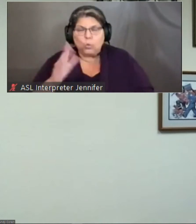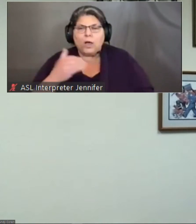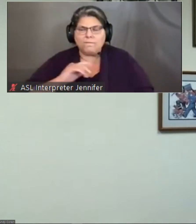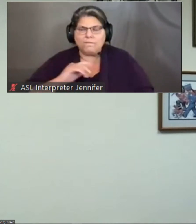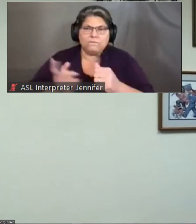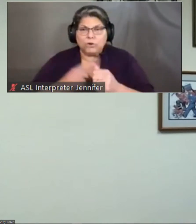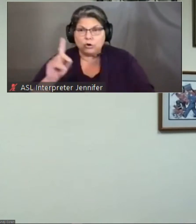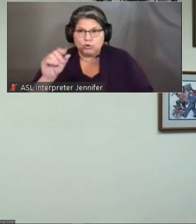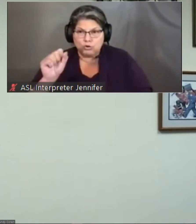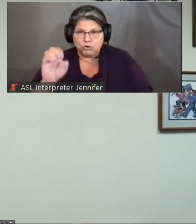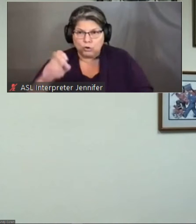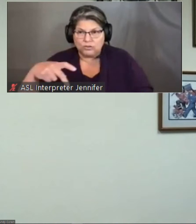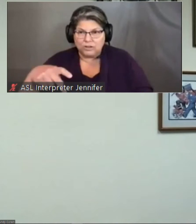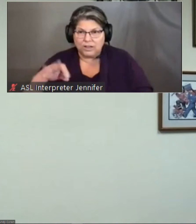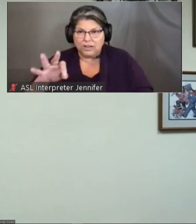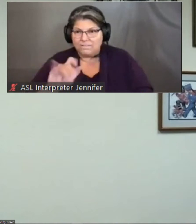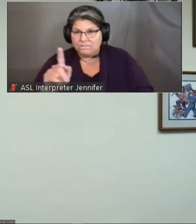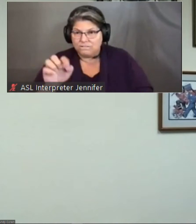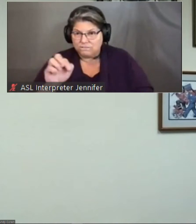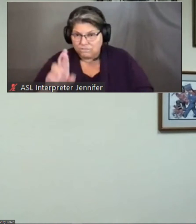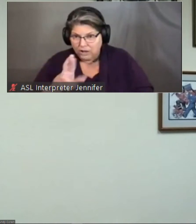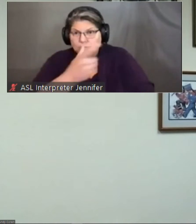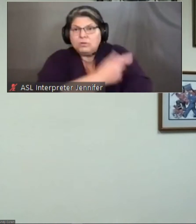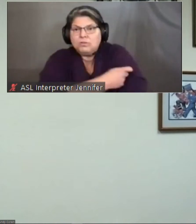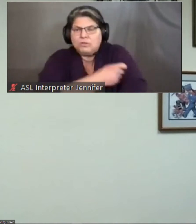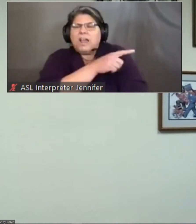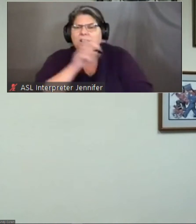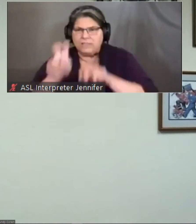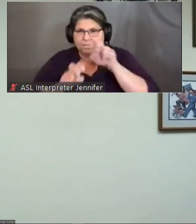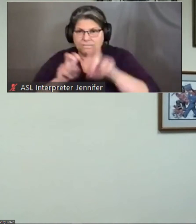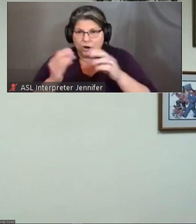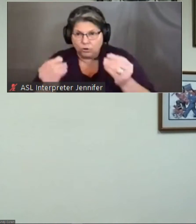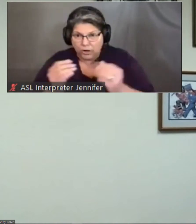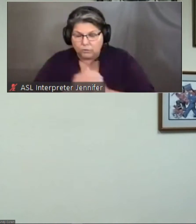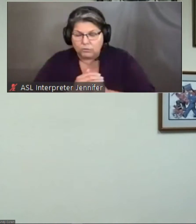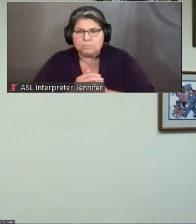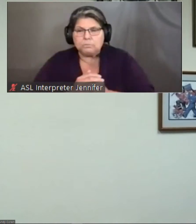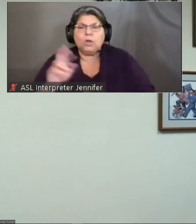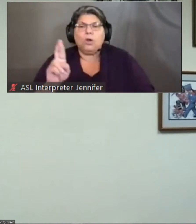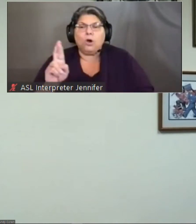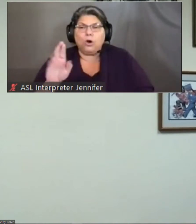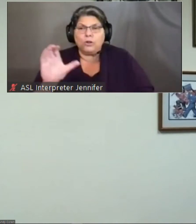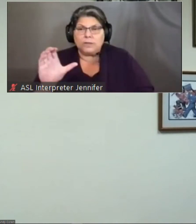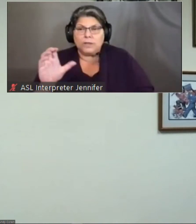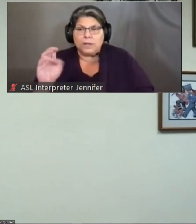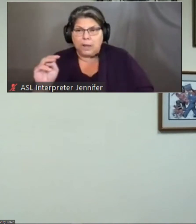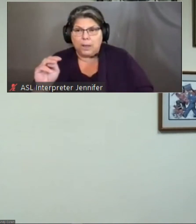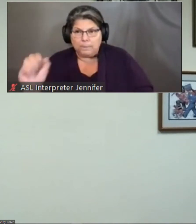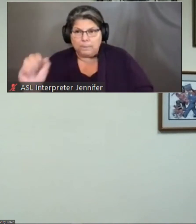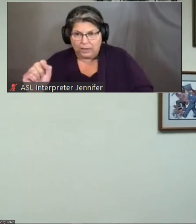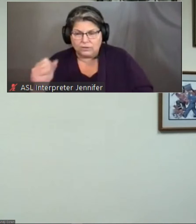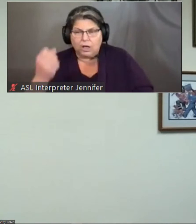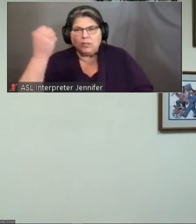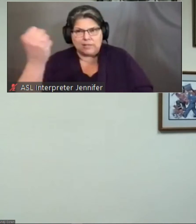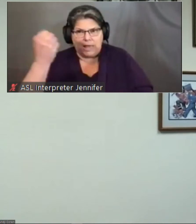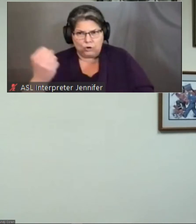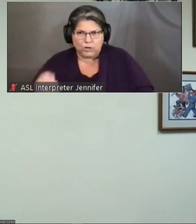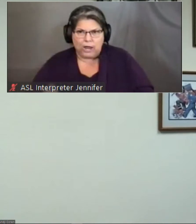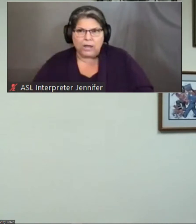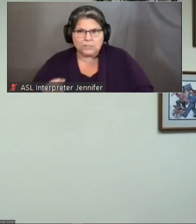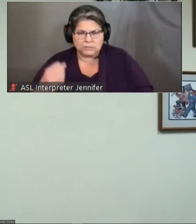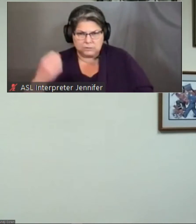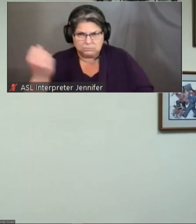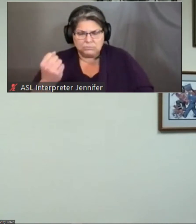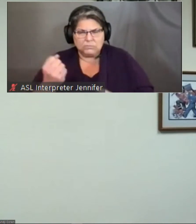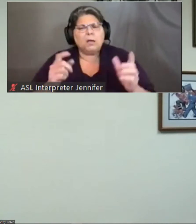dose Pfizer clinic at the fairgrounds. RCMS will be on Saturdays, and they do have smaller events during the